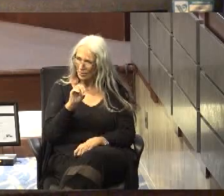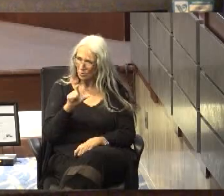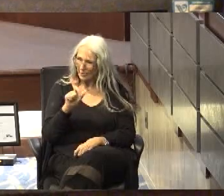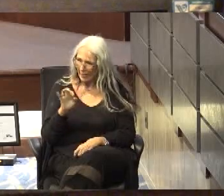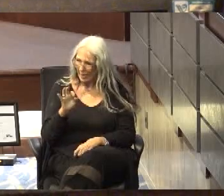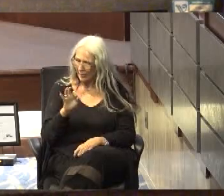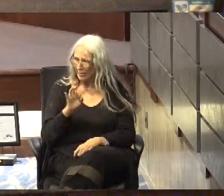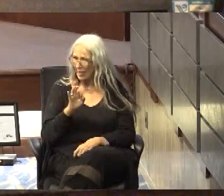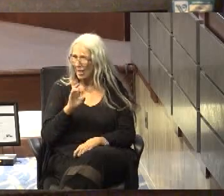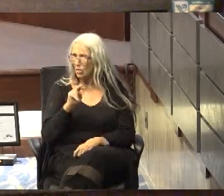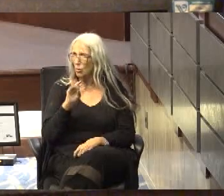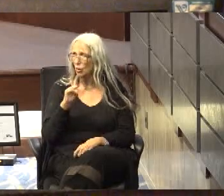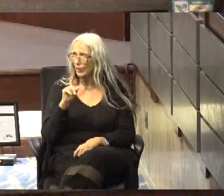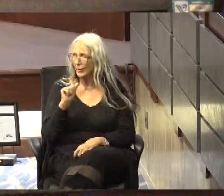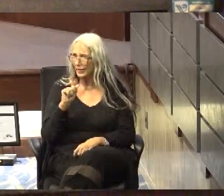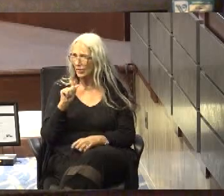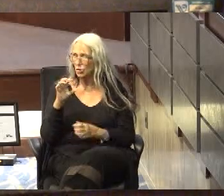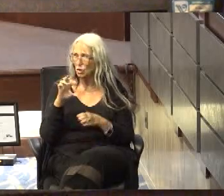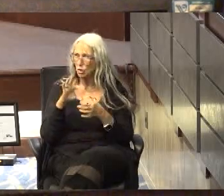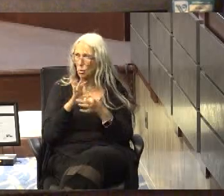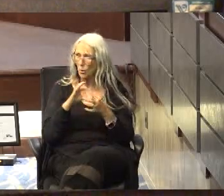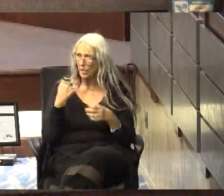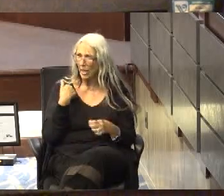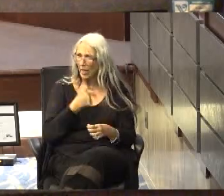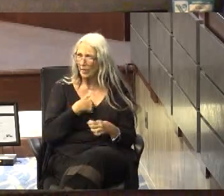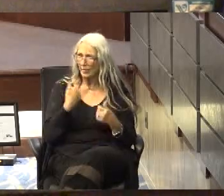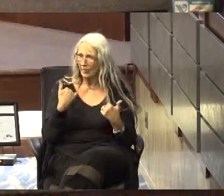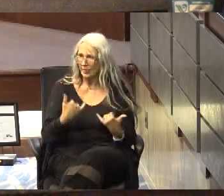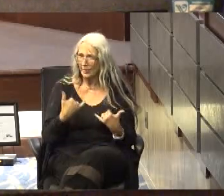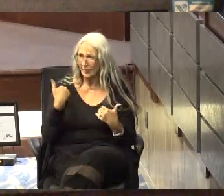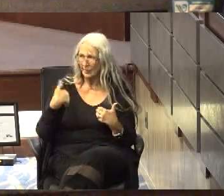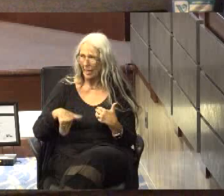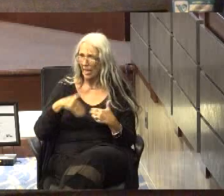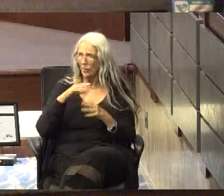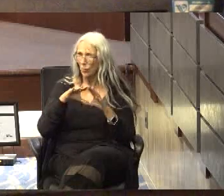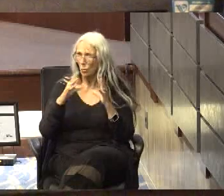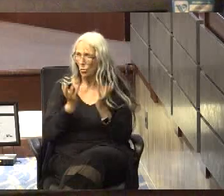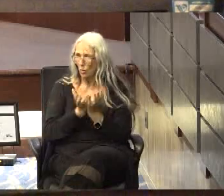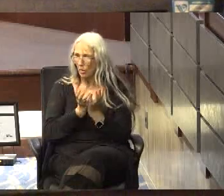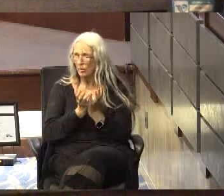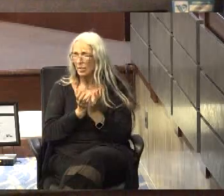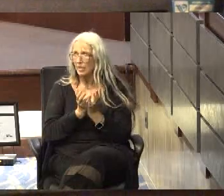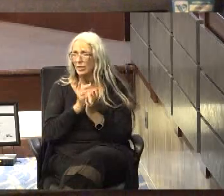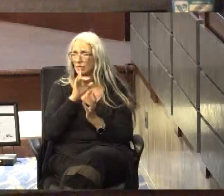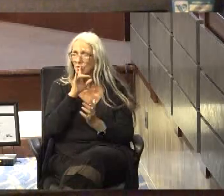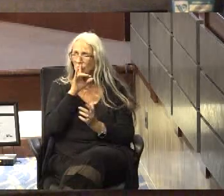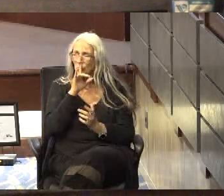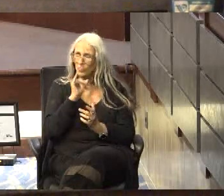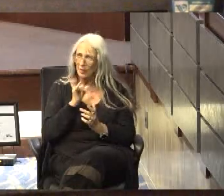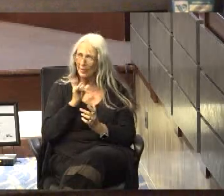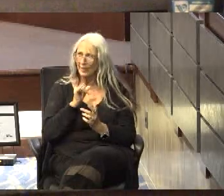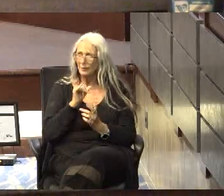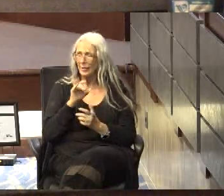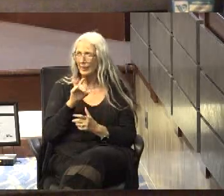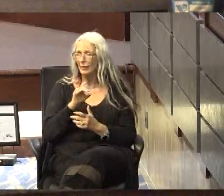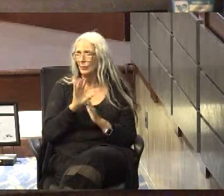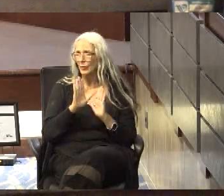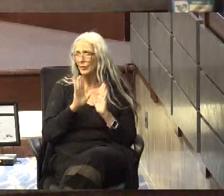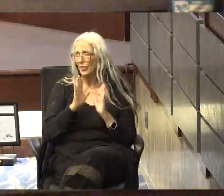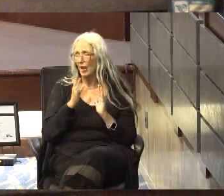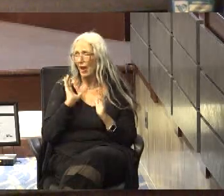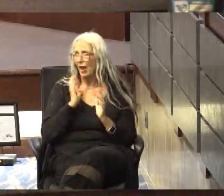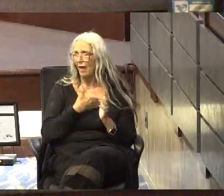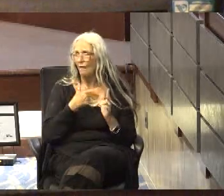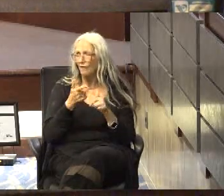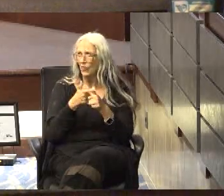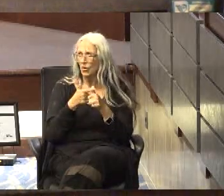and Nora joined us on this side of the world, and she's been a delight. It's our